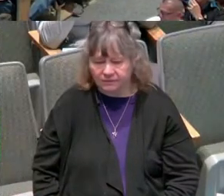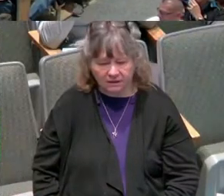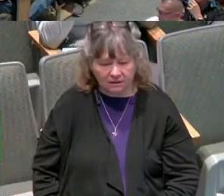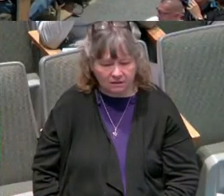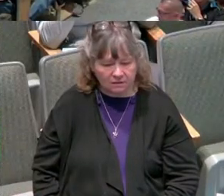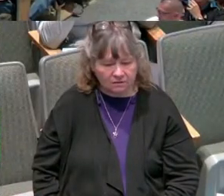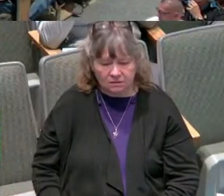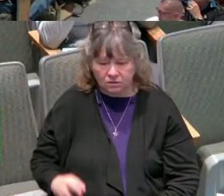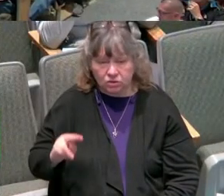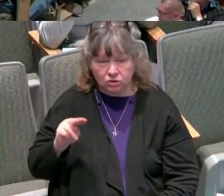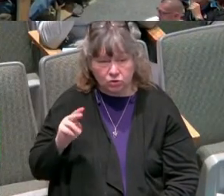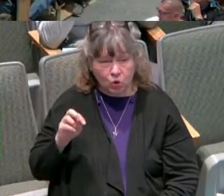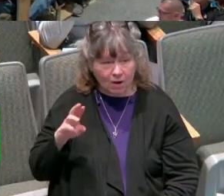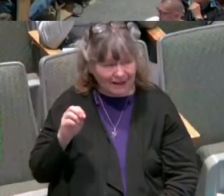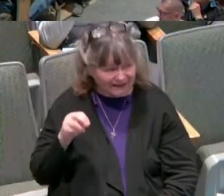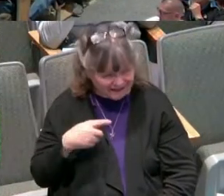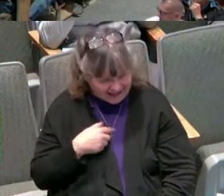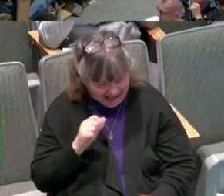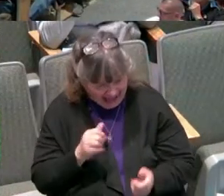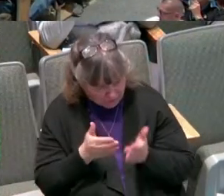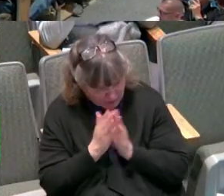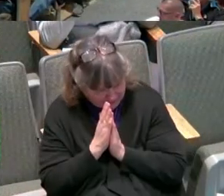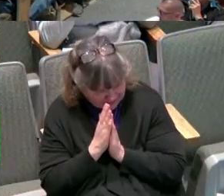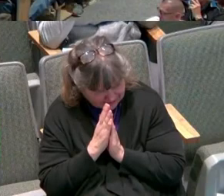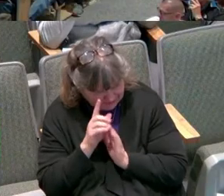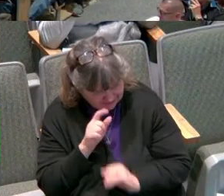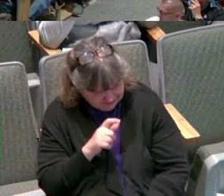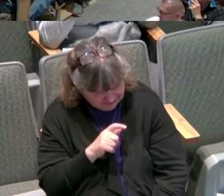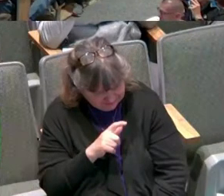Norman can I make the request